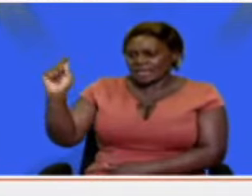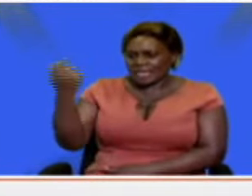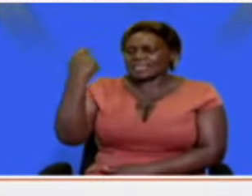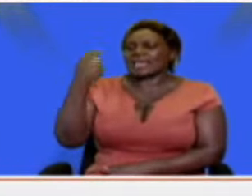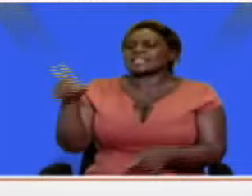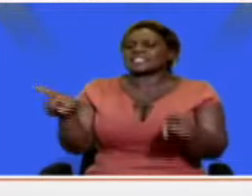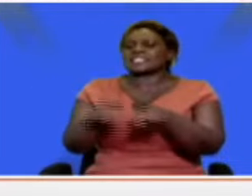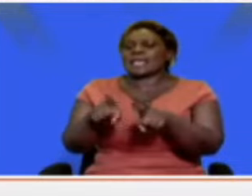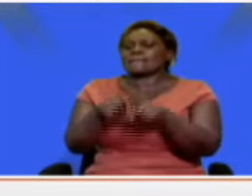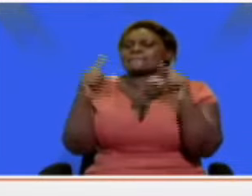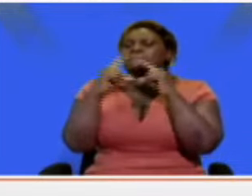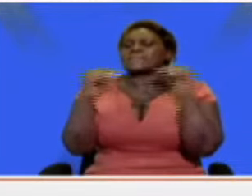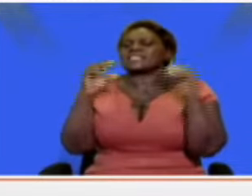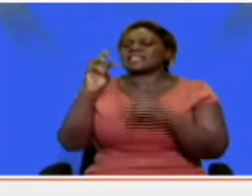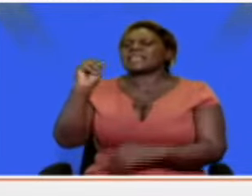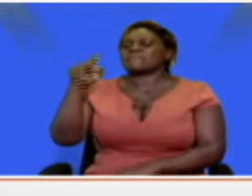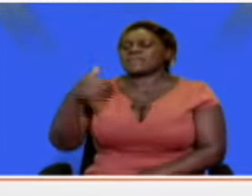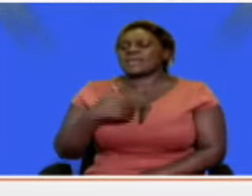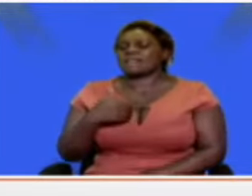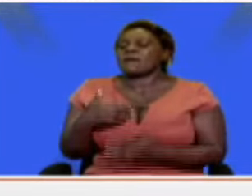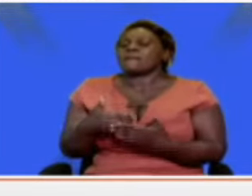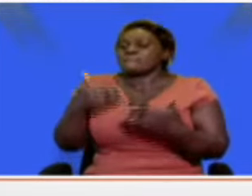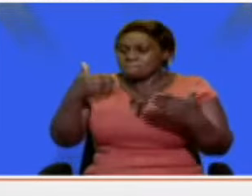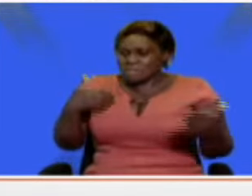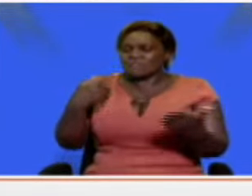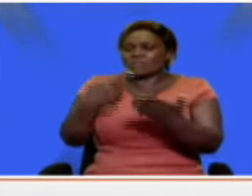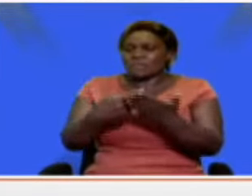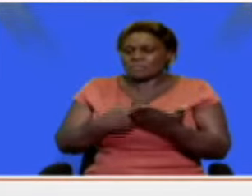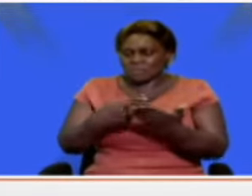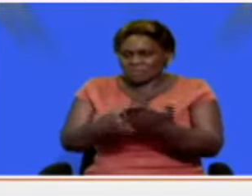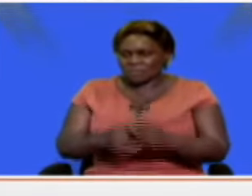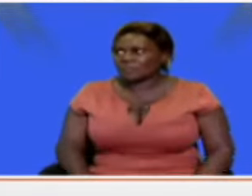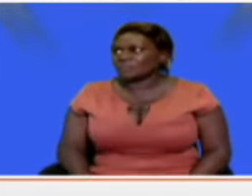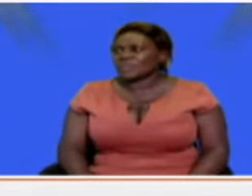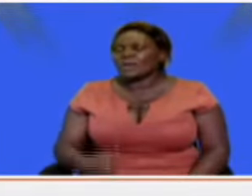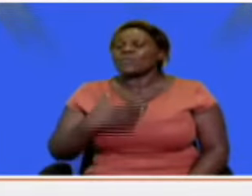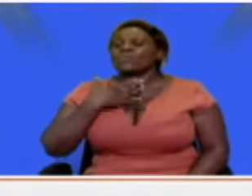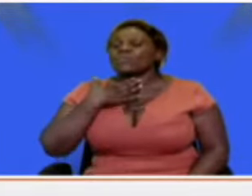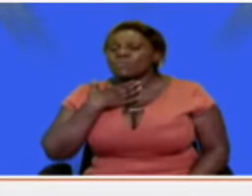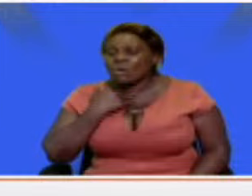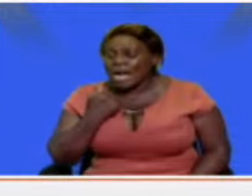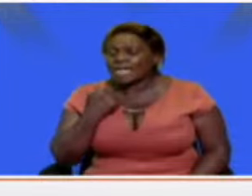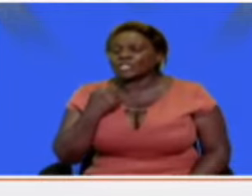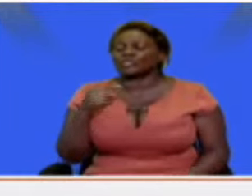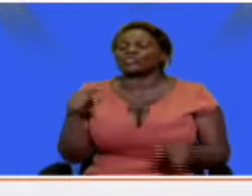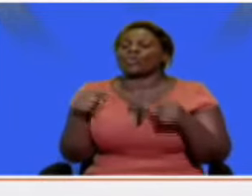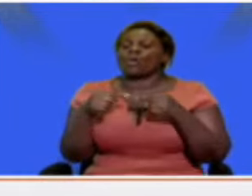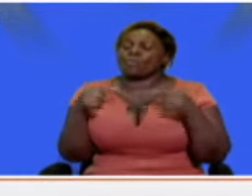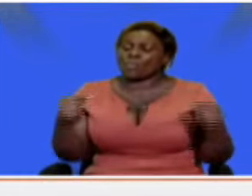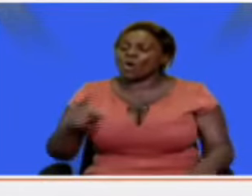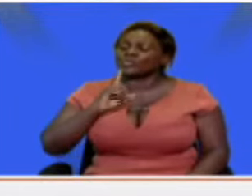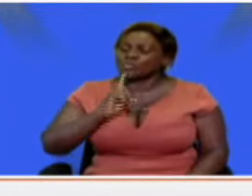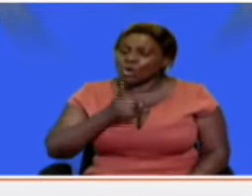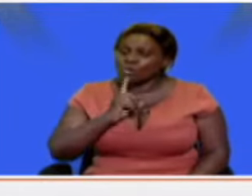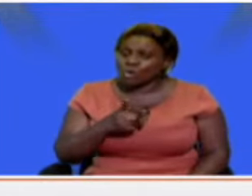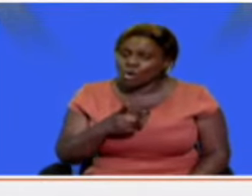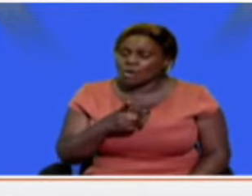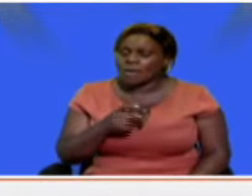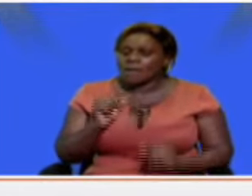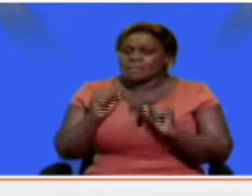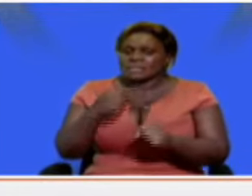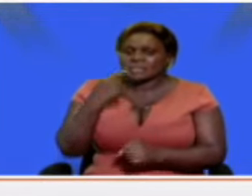also had a message for members of parliament ahead of the debate on Finance Bill. They want them against voting for some clauses in the bill,